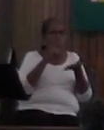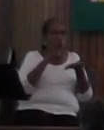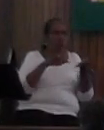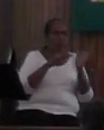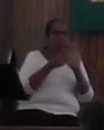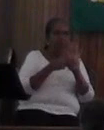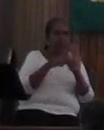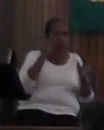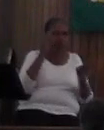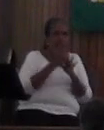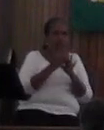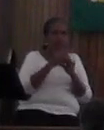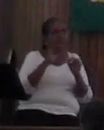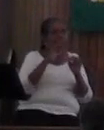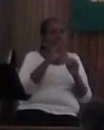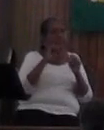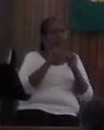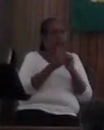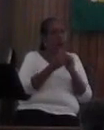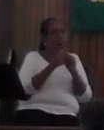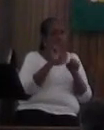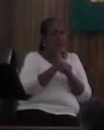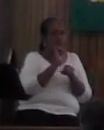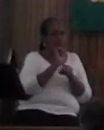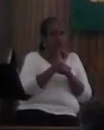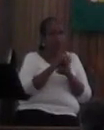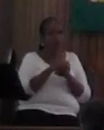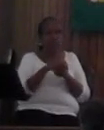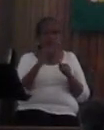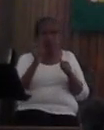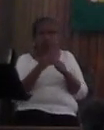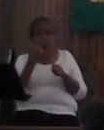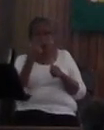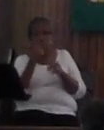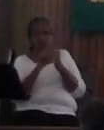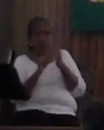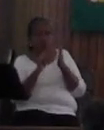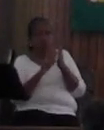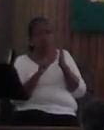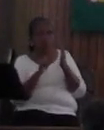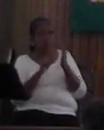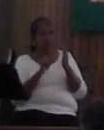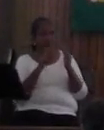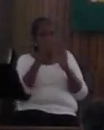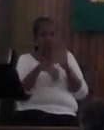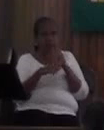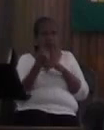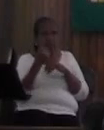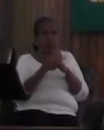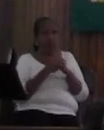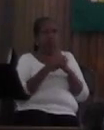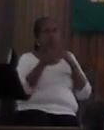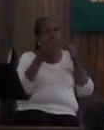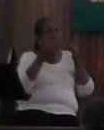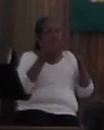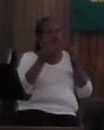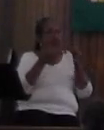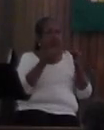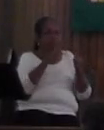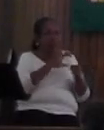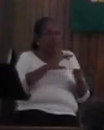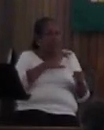works. In the first three verses of chapter 11, the writer describes the character of